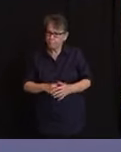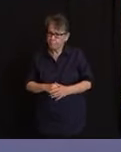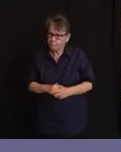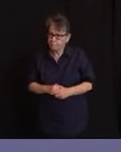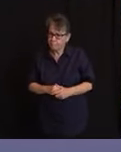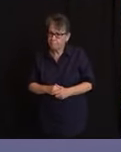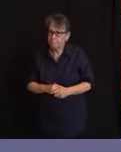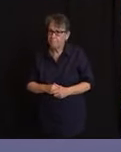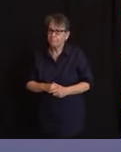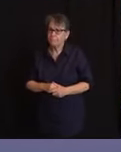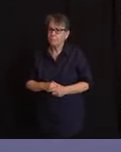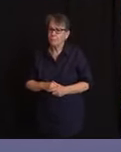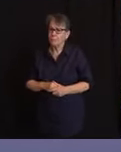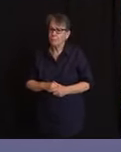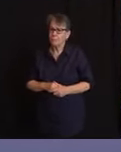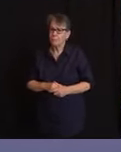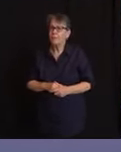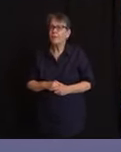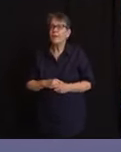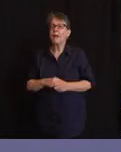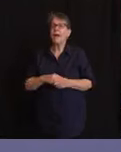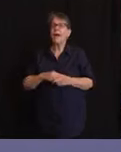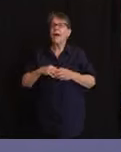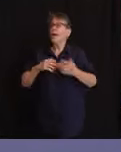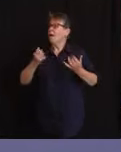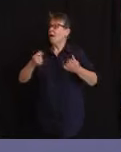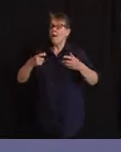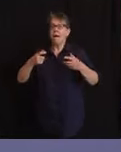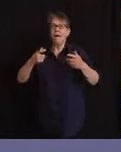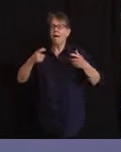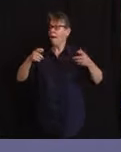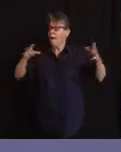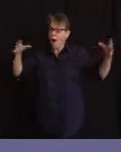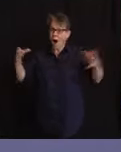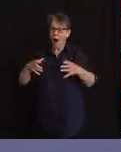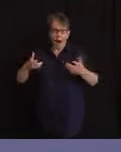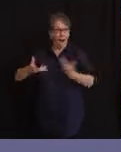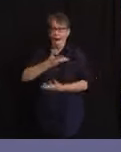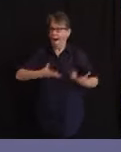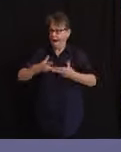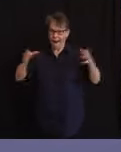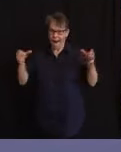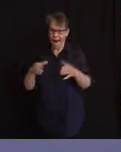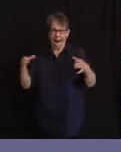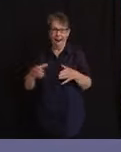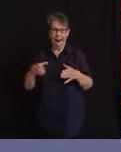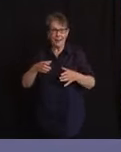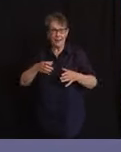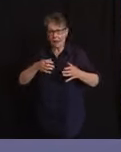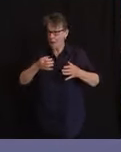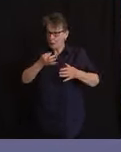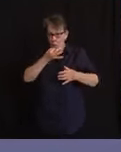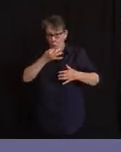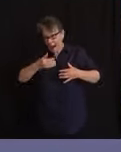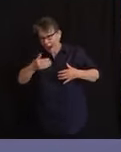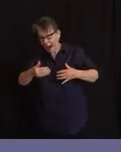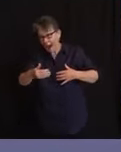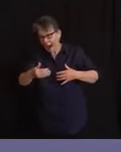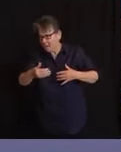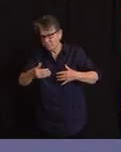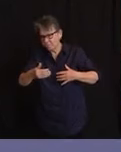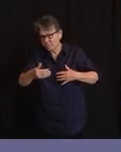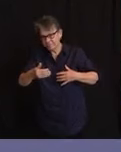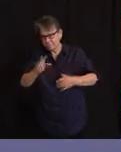am wrong. Lastly, 2 other quickies. The revenues are off. I don't have the numbers for you, but they're falling off the